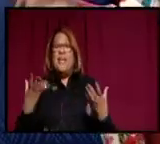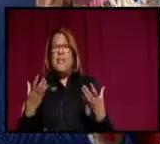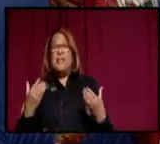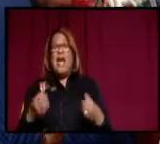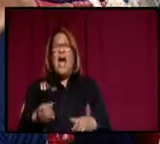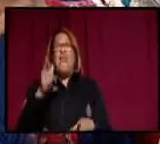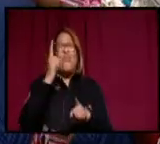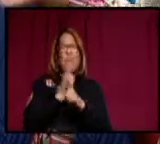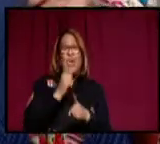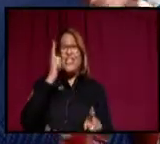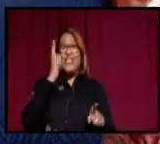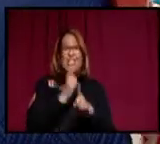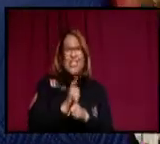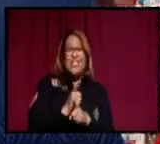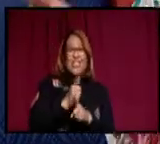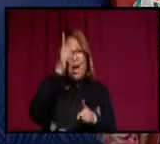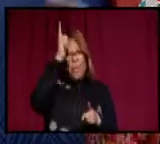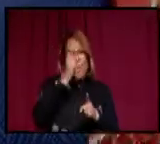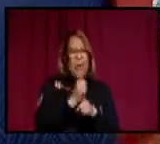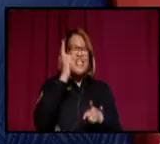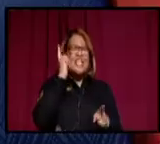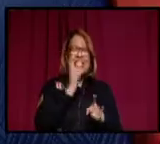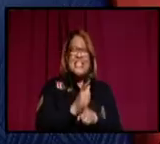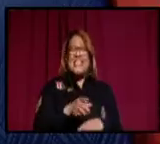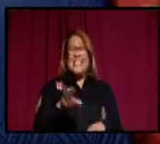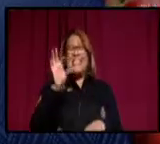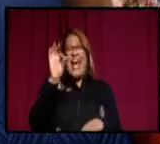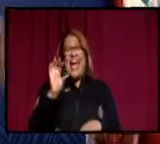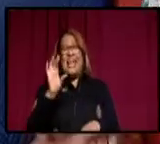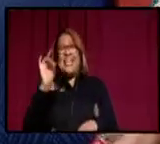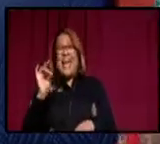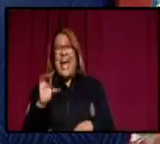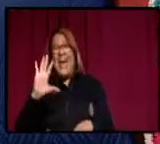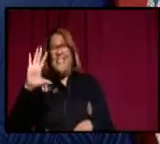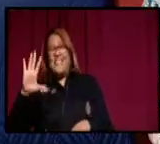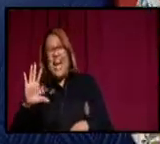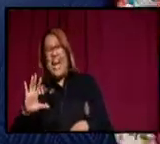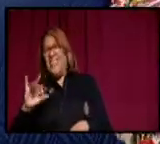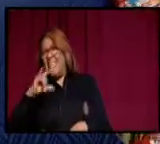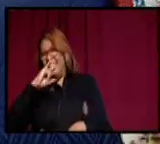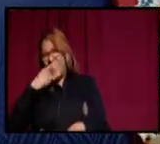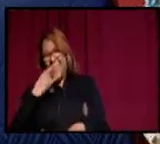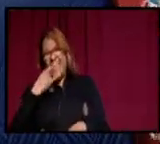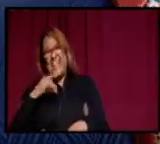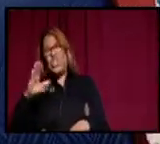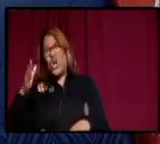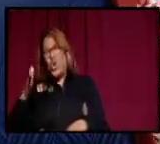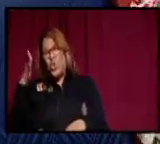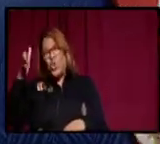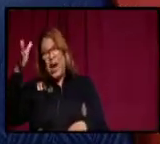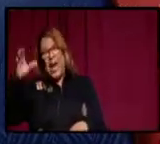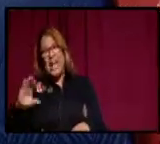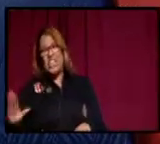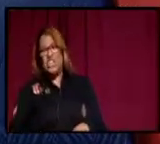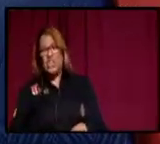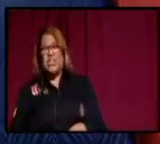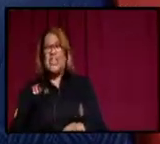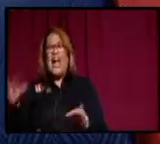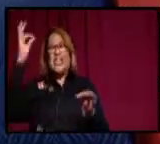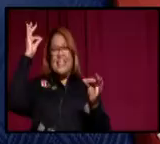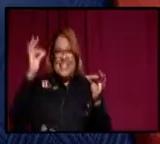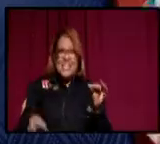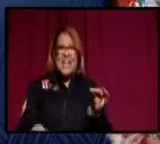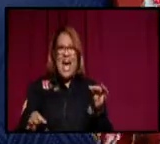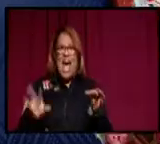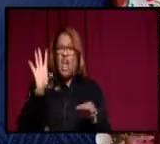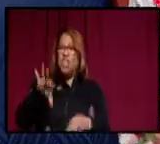sisters, 8 and 9, some have 4 and 5. Children, grandchildren, and then they have to make the daunting decision